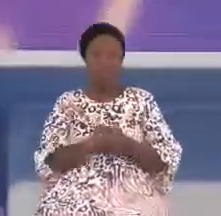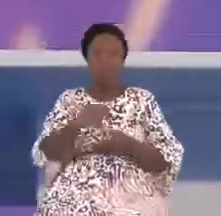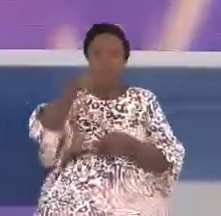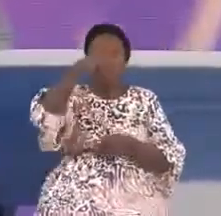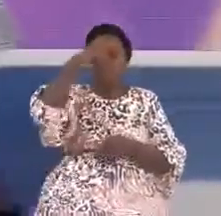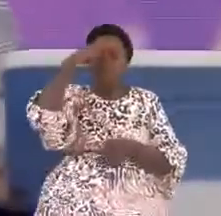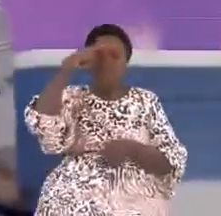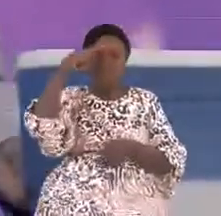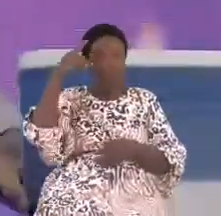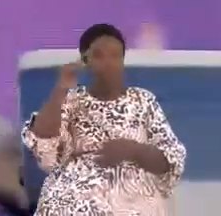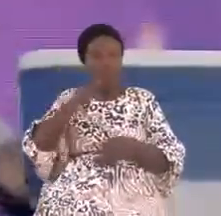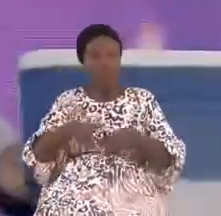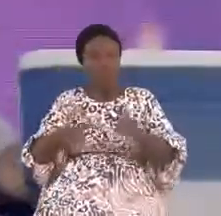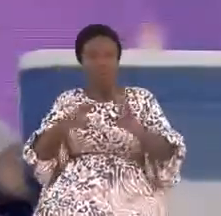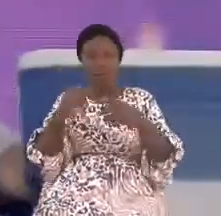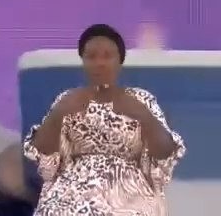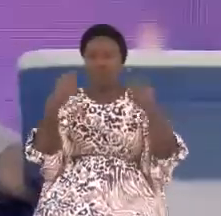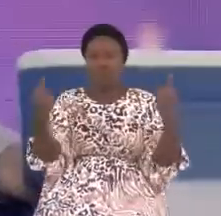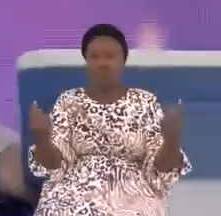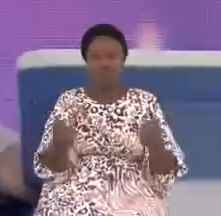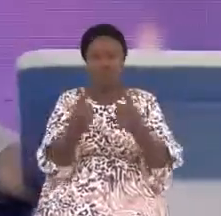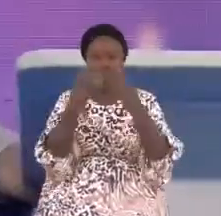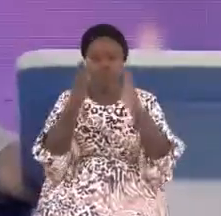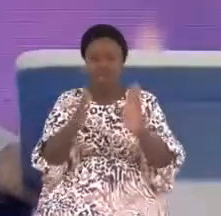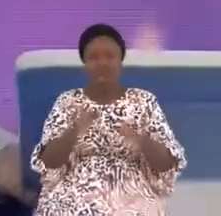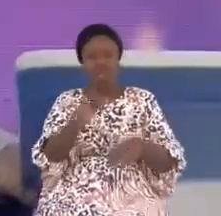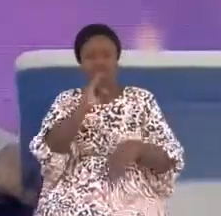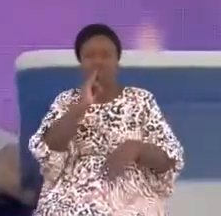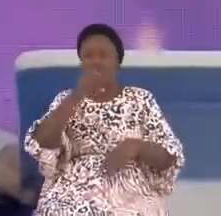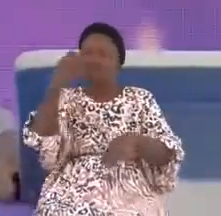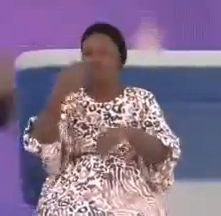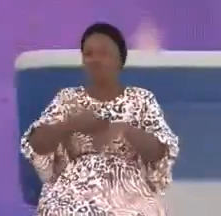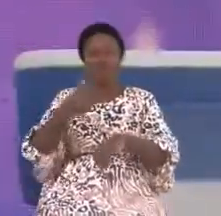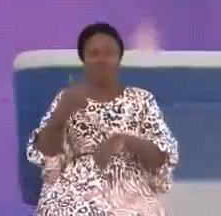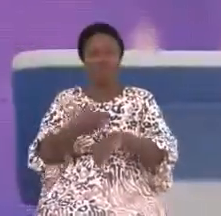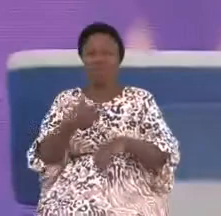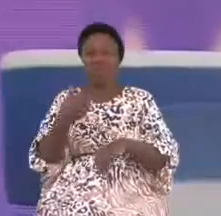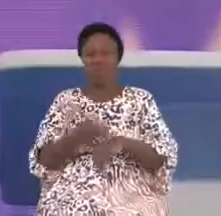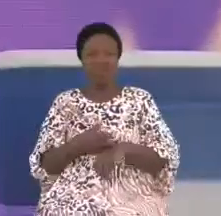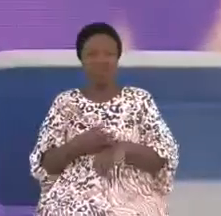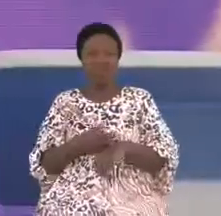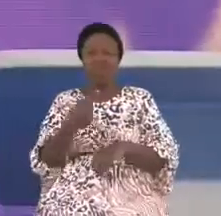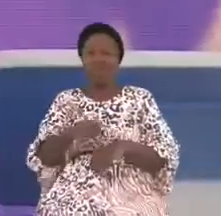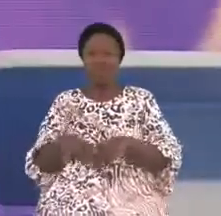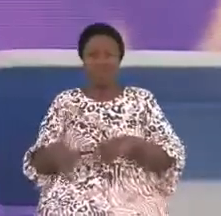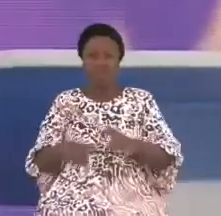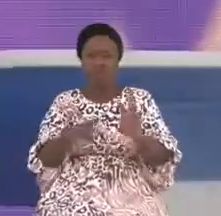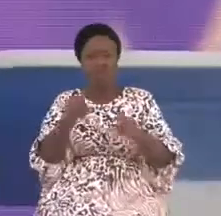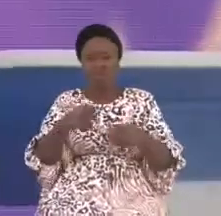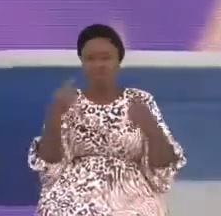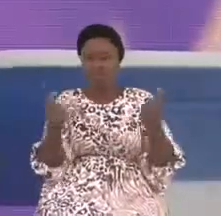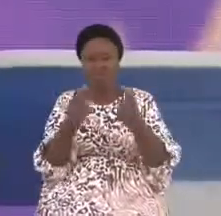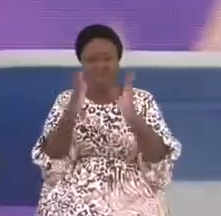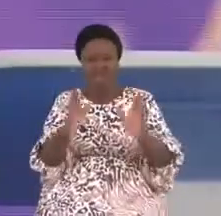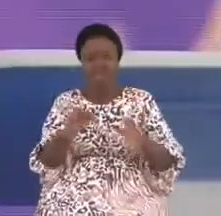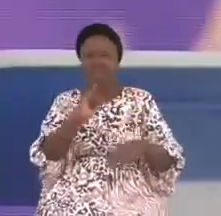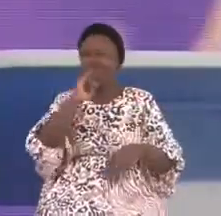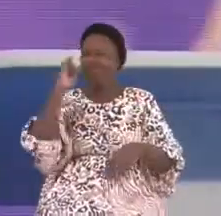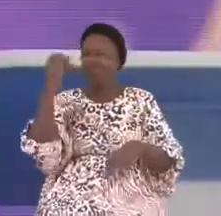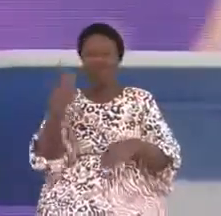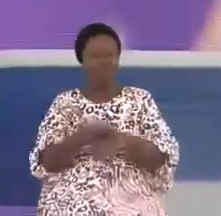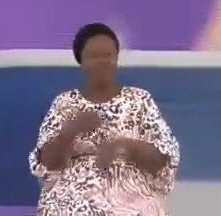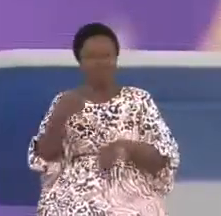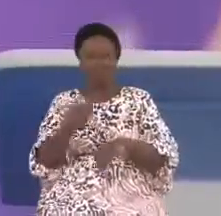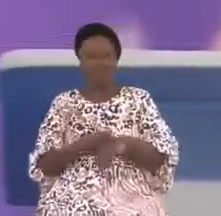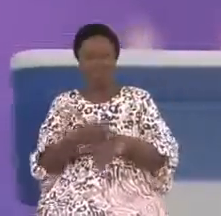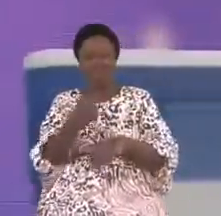way of the transgressor is hard the way of the sinner is heard the